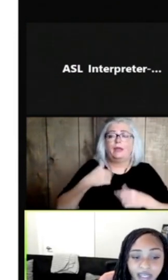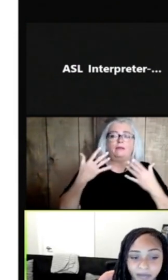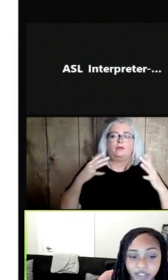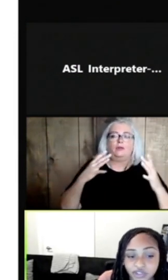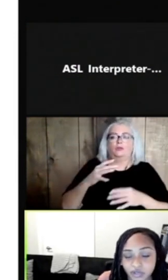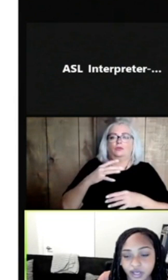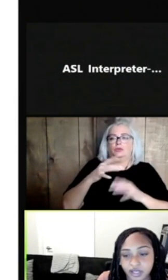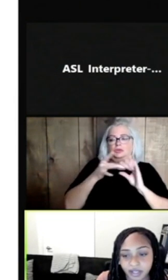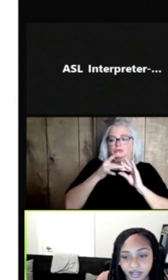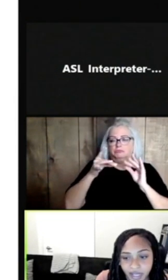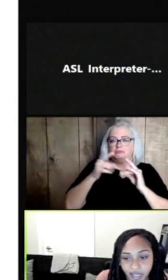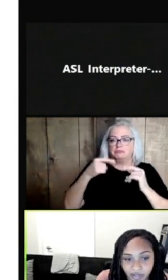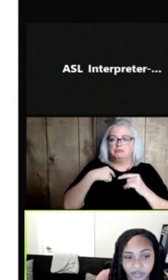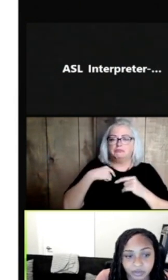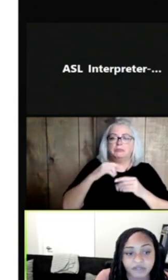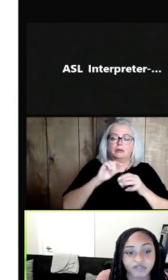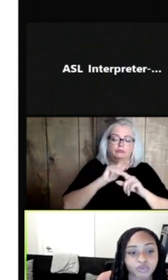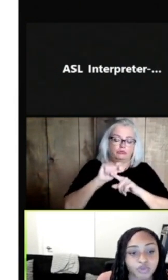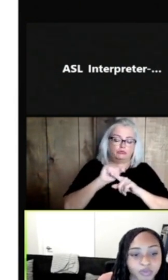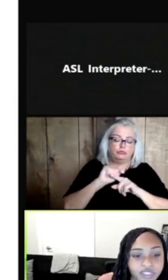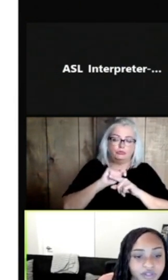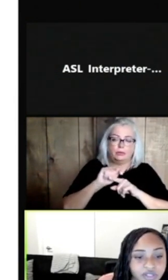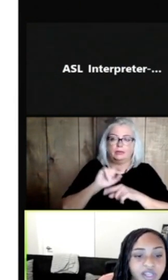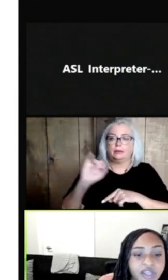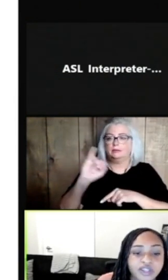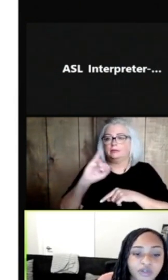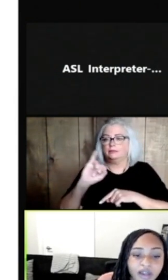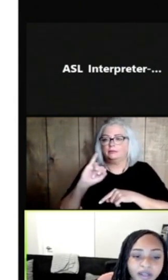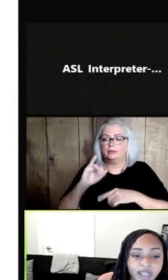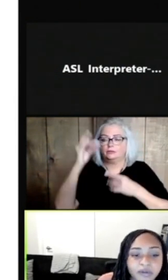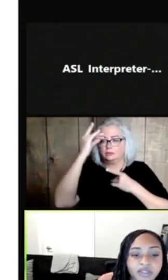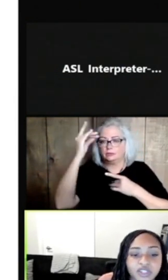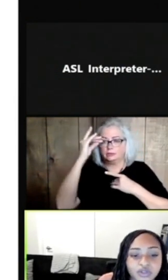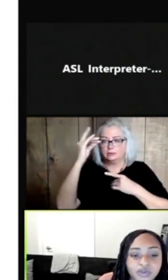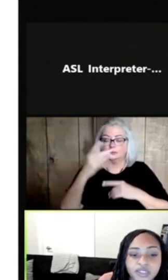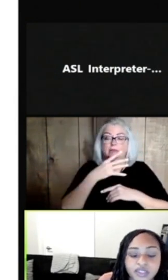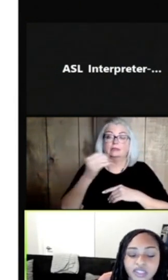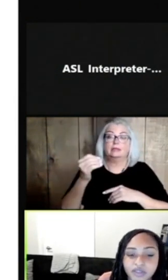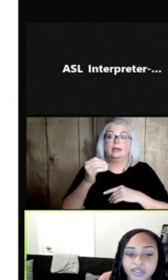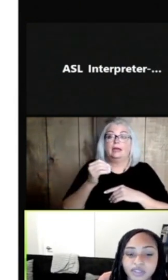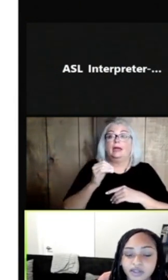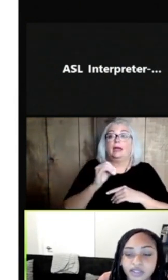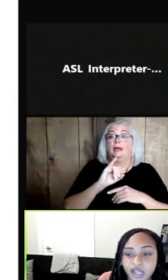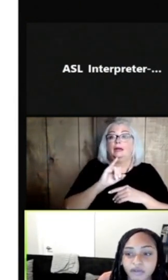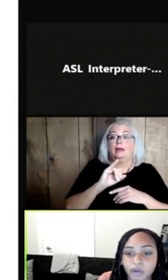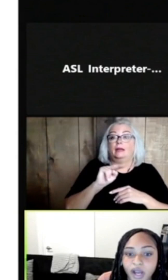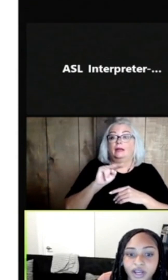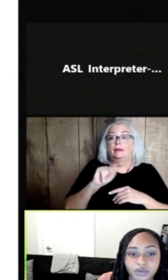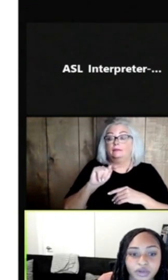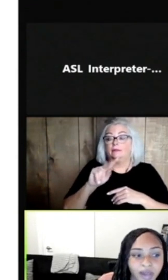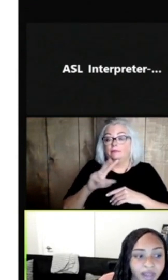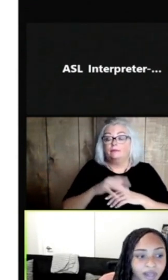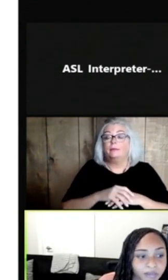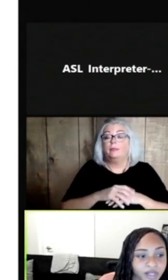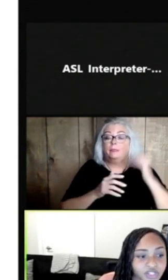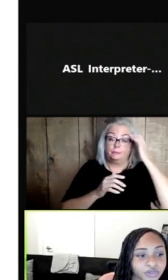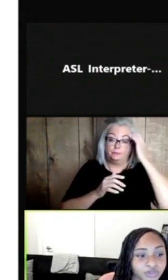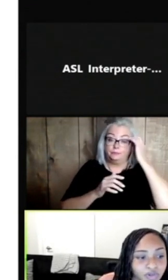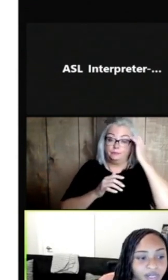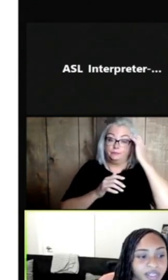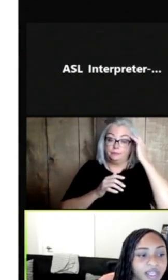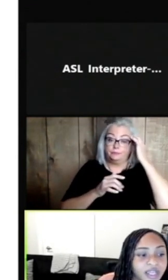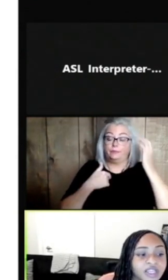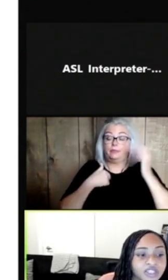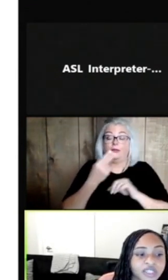and I am bench trained, meaning that I do in vitro research. So I've been able to use some of those skills that I've acquired during my